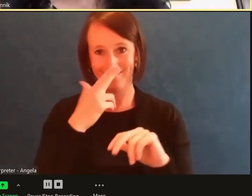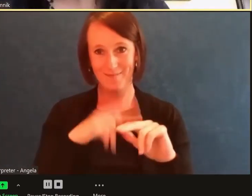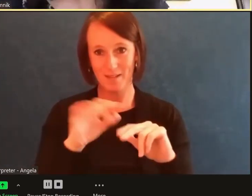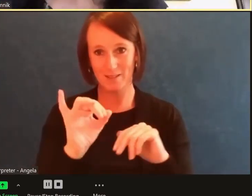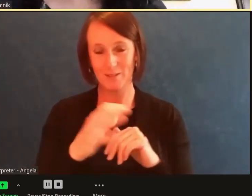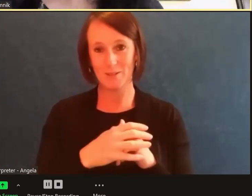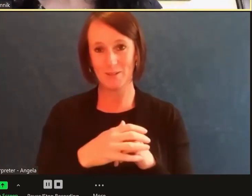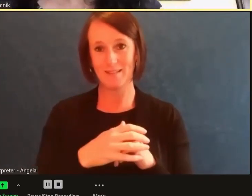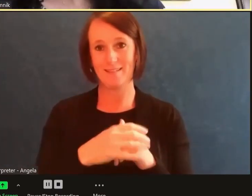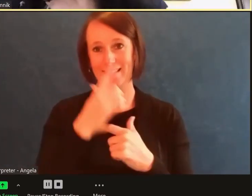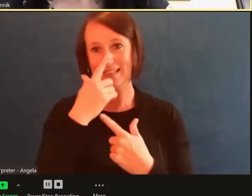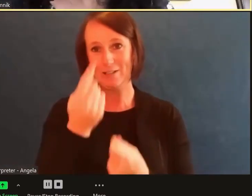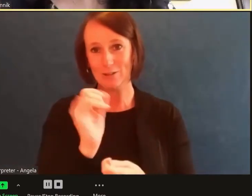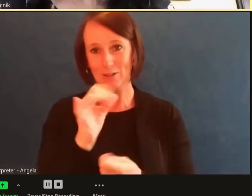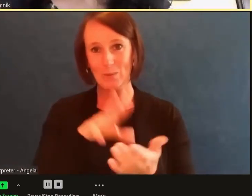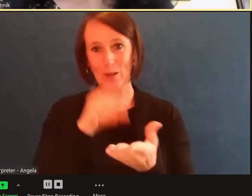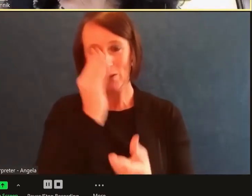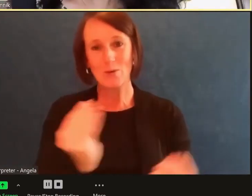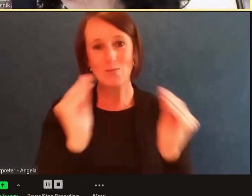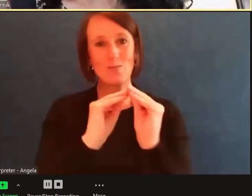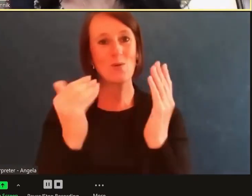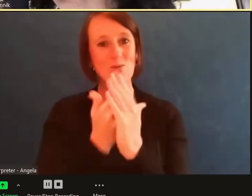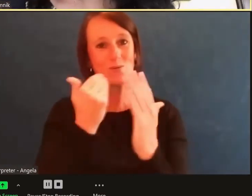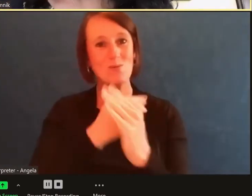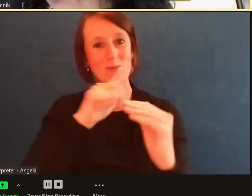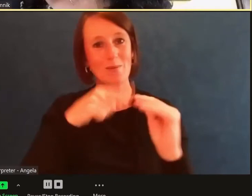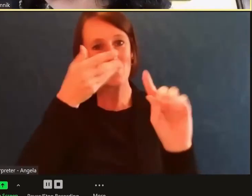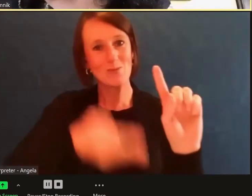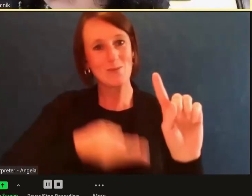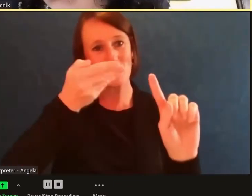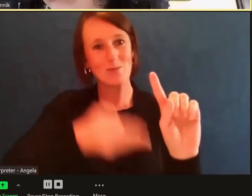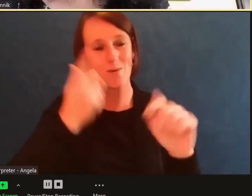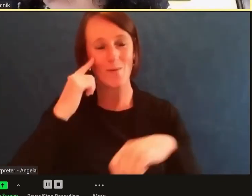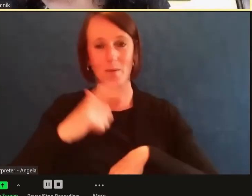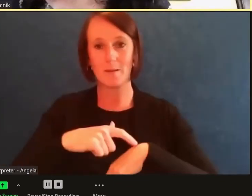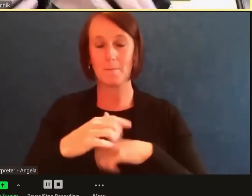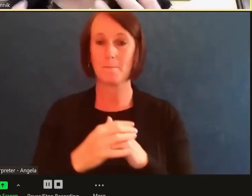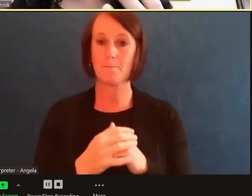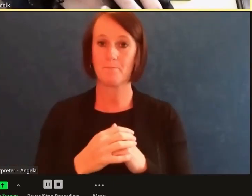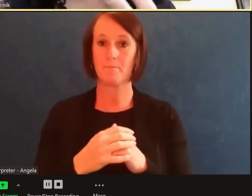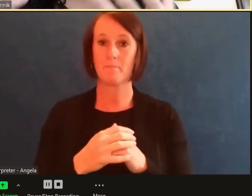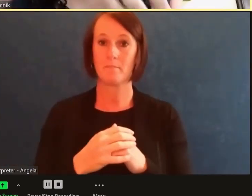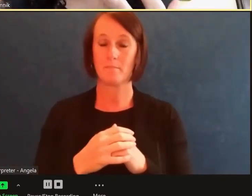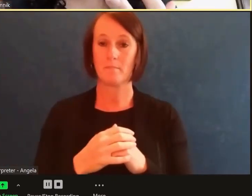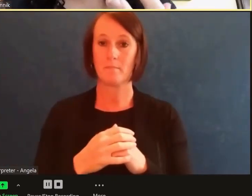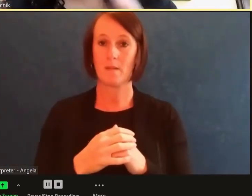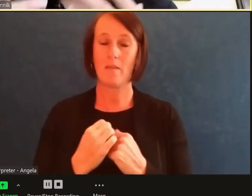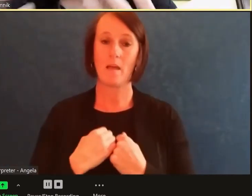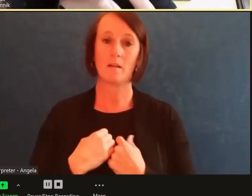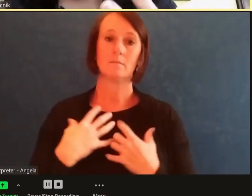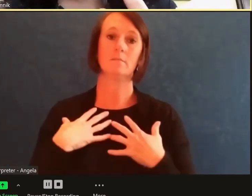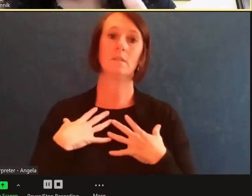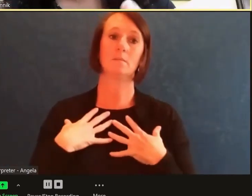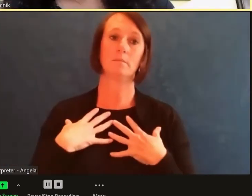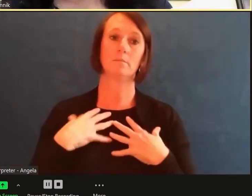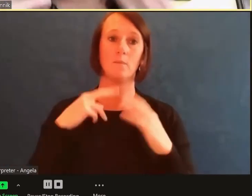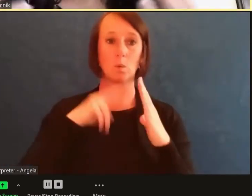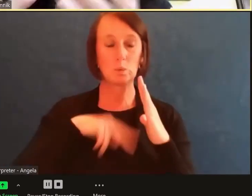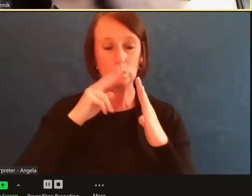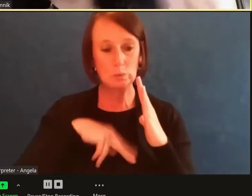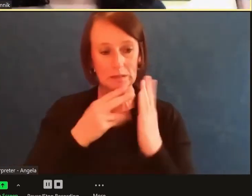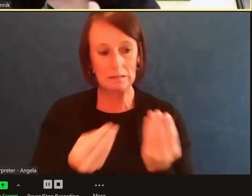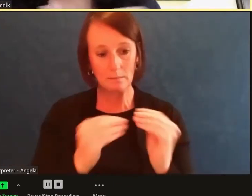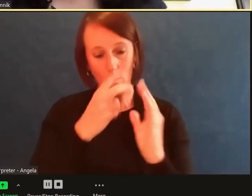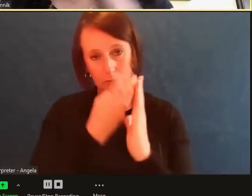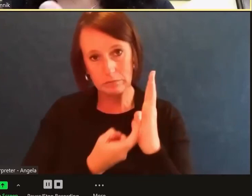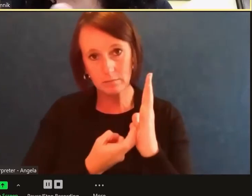been interesting. We learned more new things about you, and you've ignited that passion for reading. I want to go